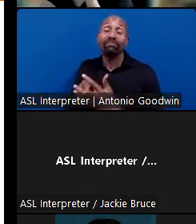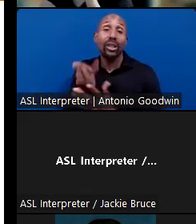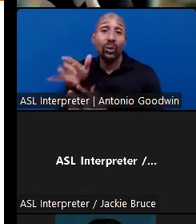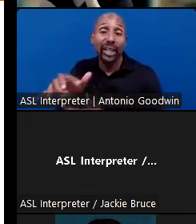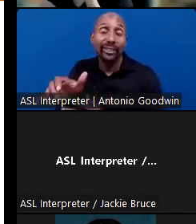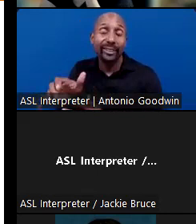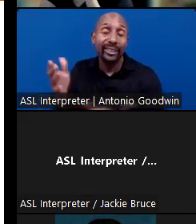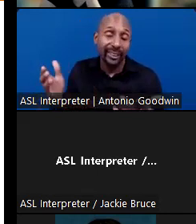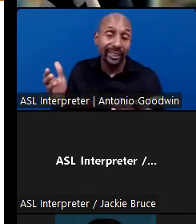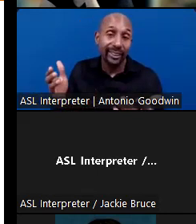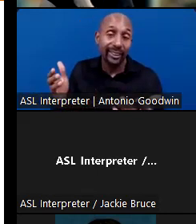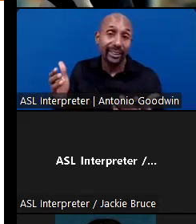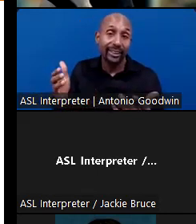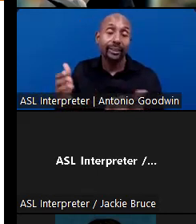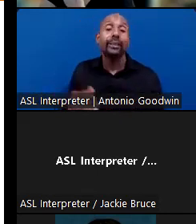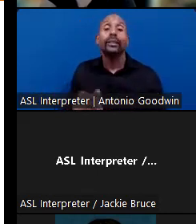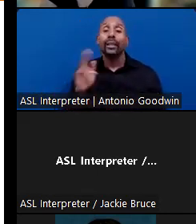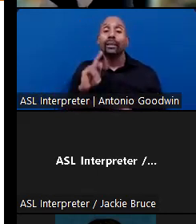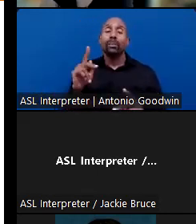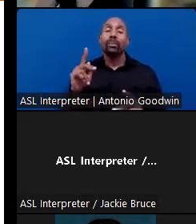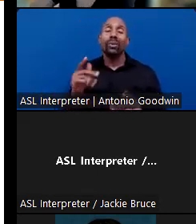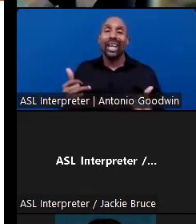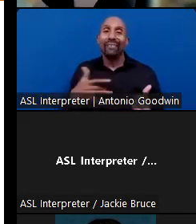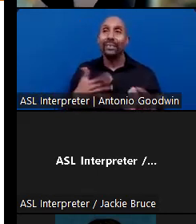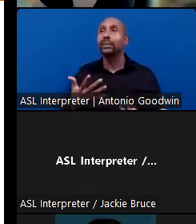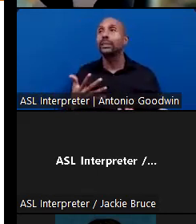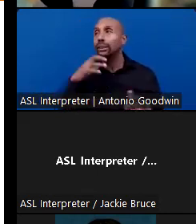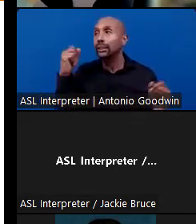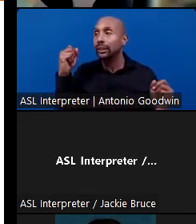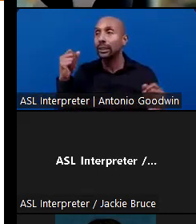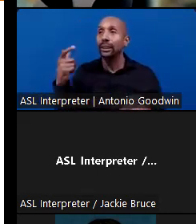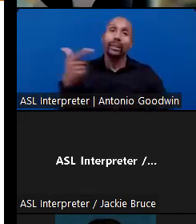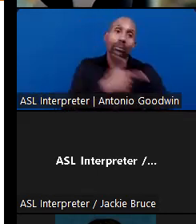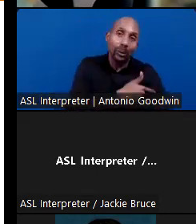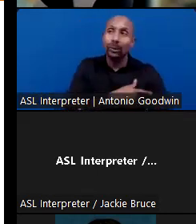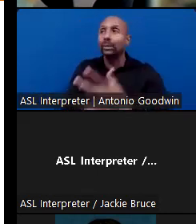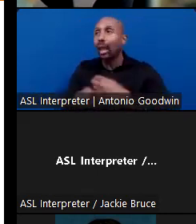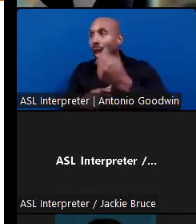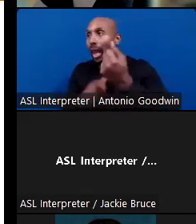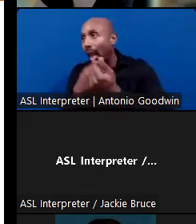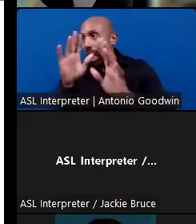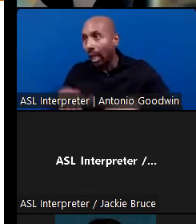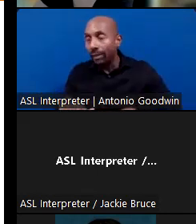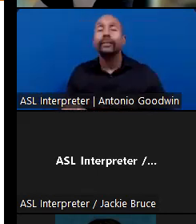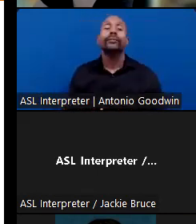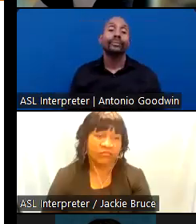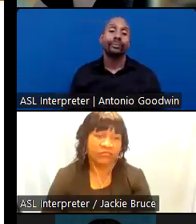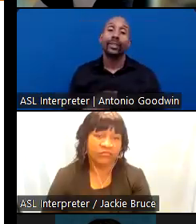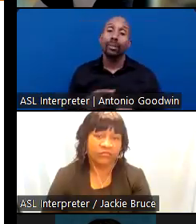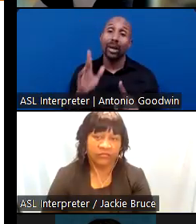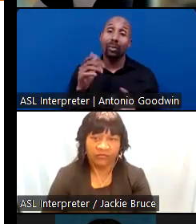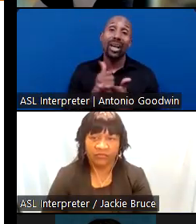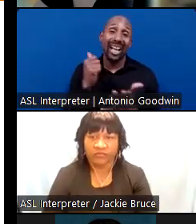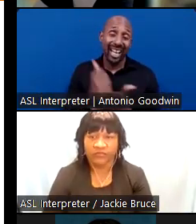but the important thing about being up to date is it will help prevent you from getting